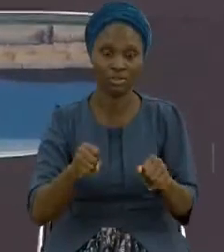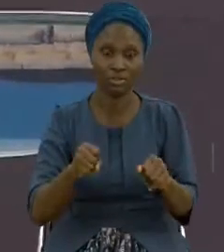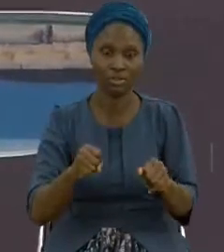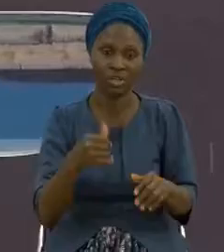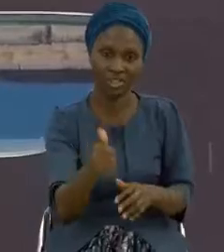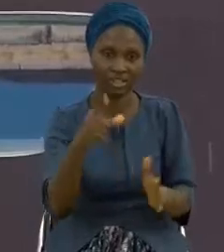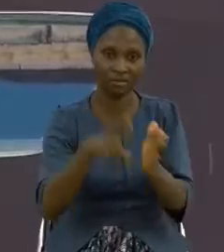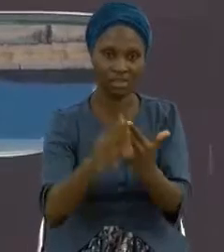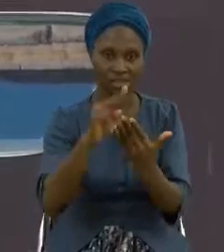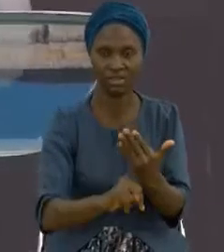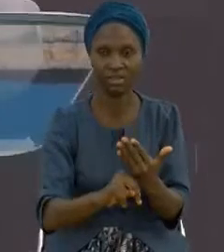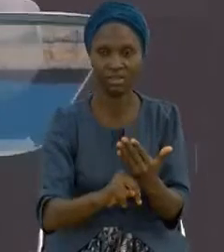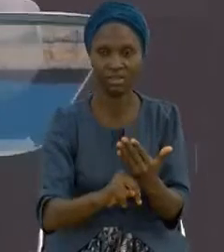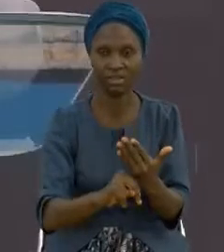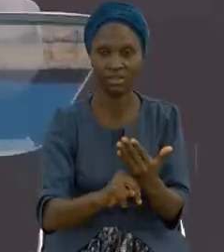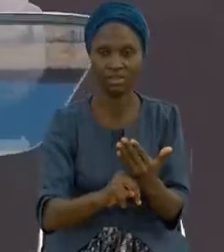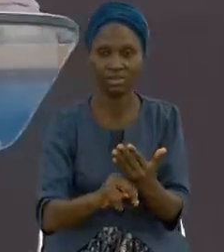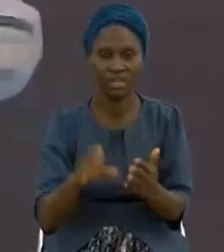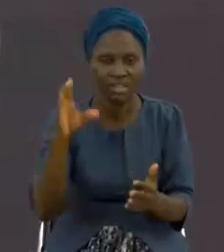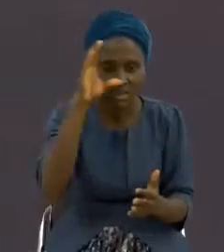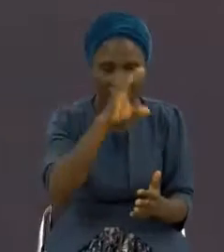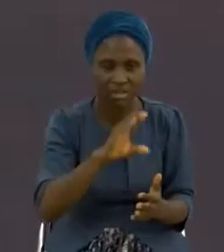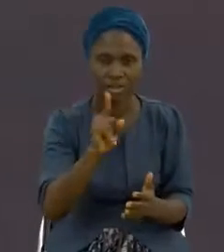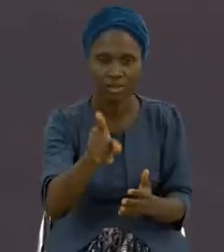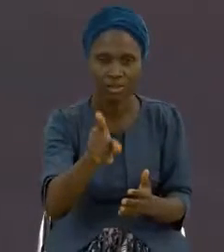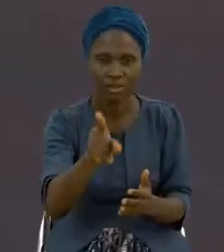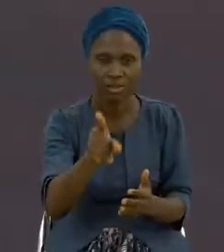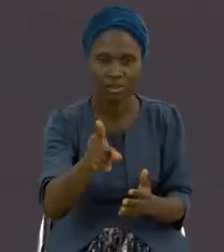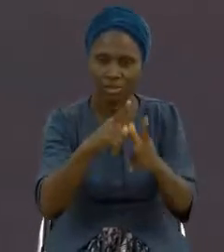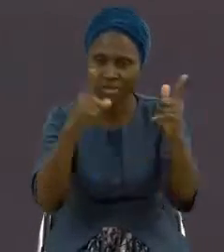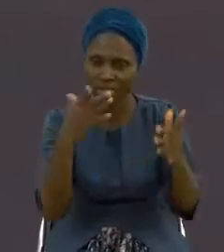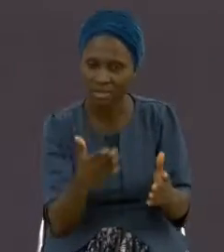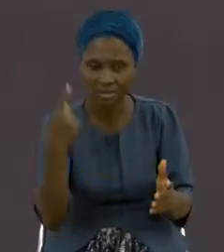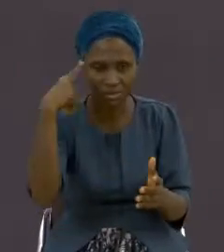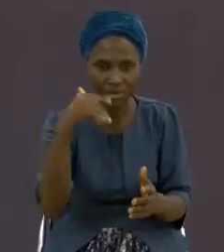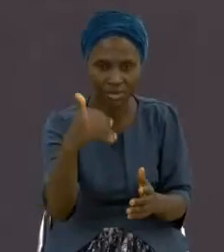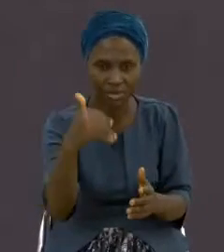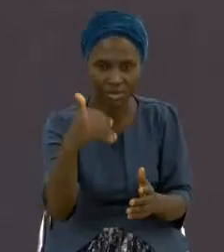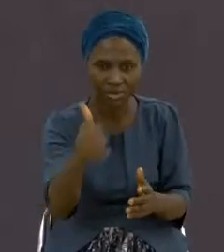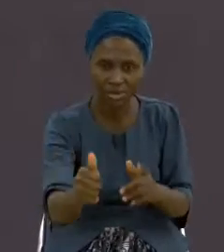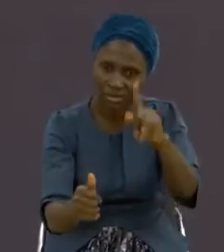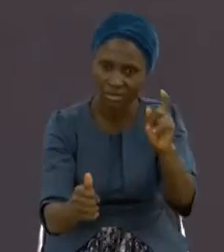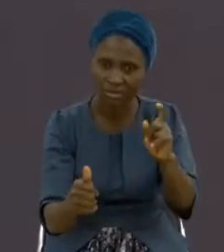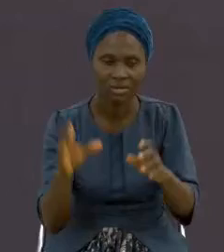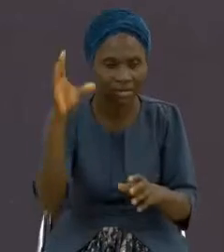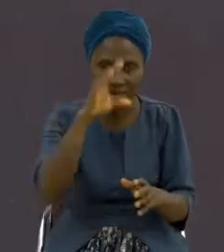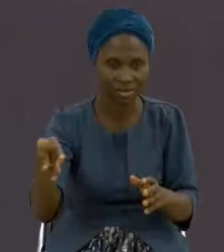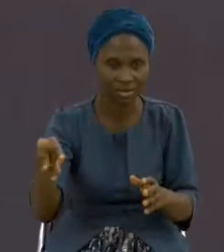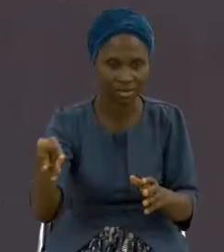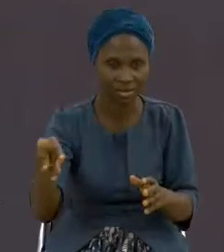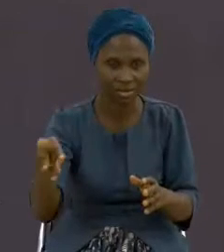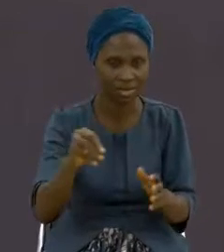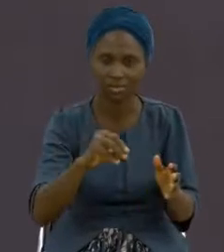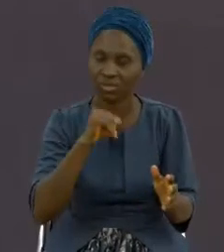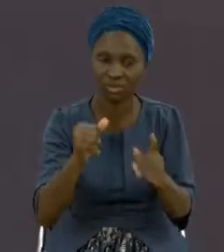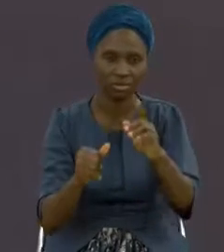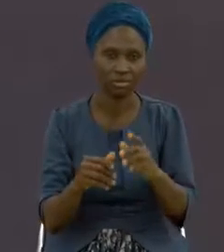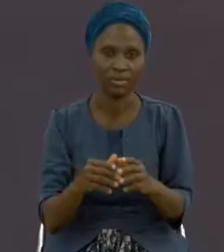for thyself? Seek them not. Seekest great things just for